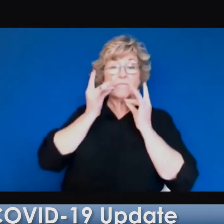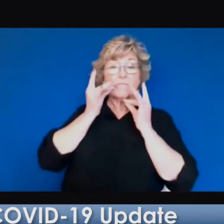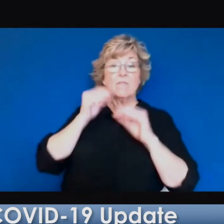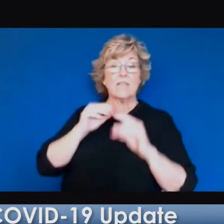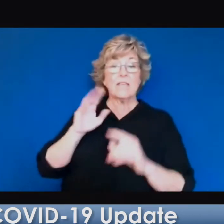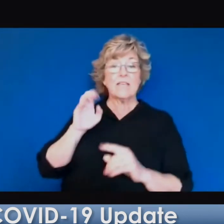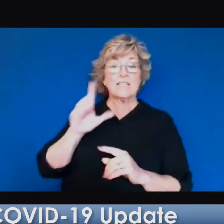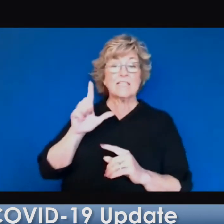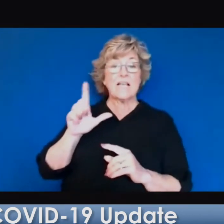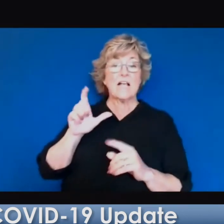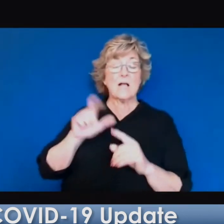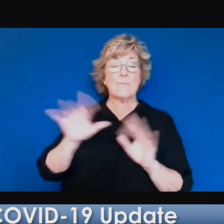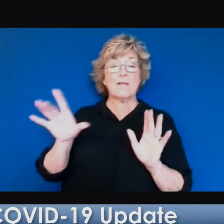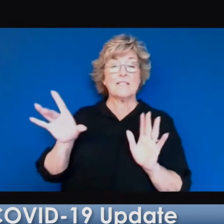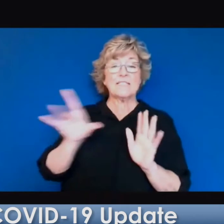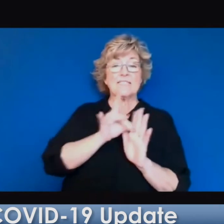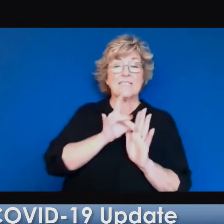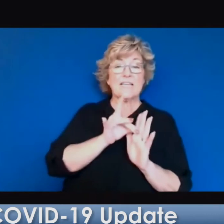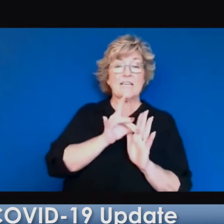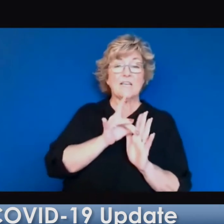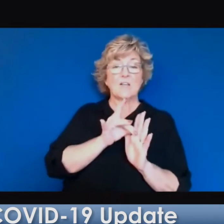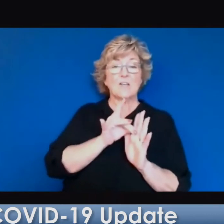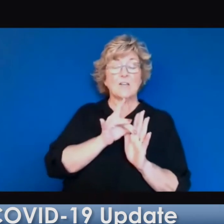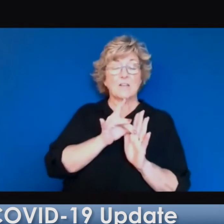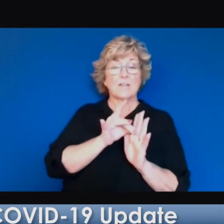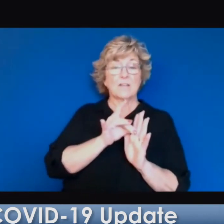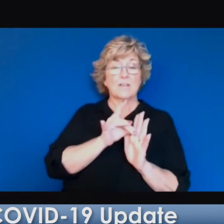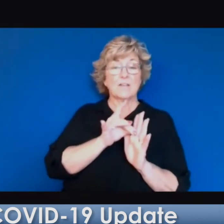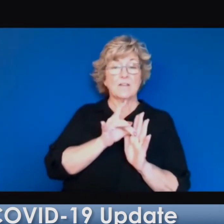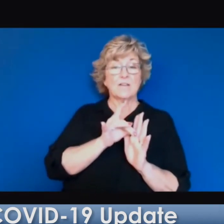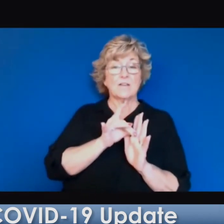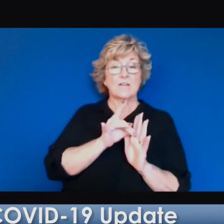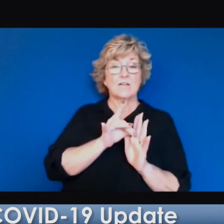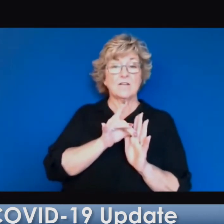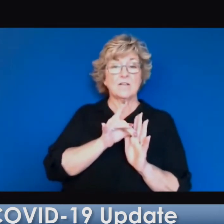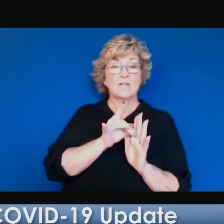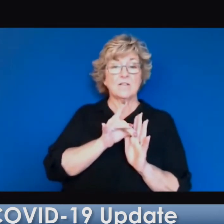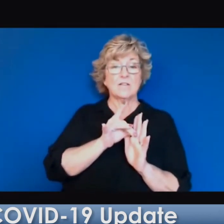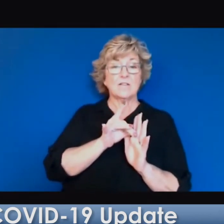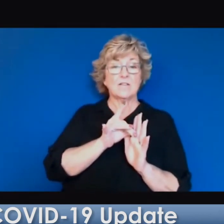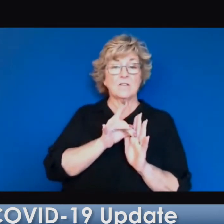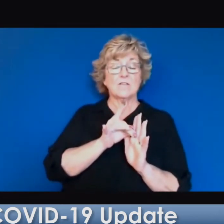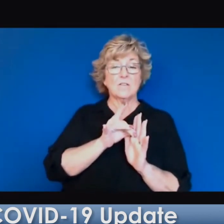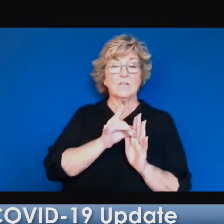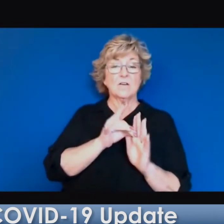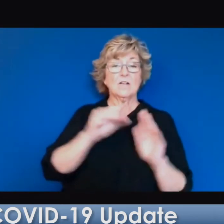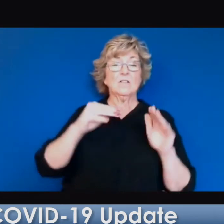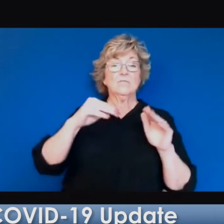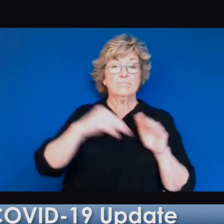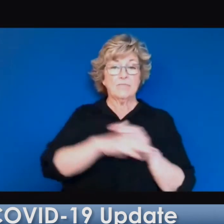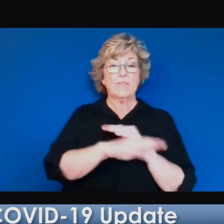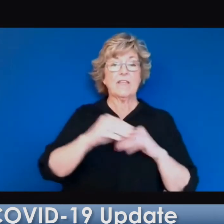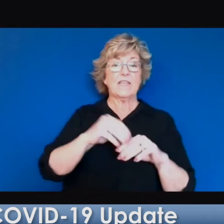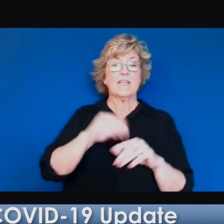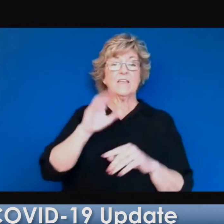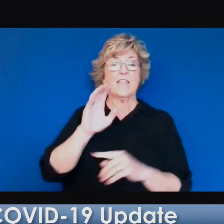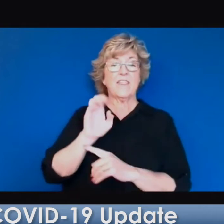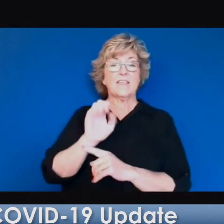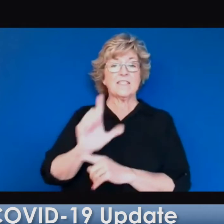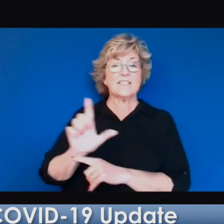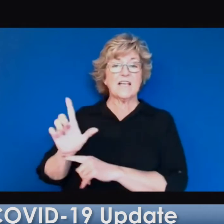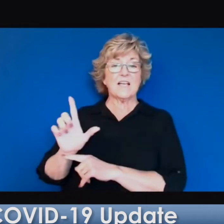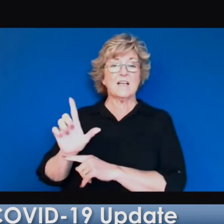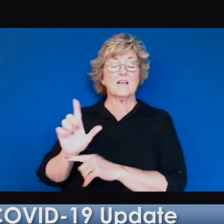to bind to a receptor, a sort of front door on a human cell. And